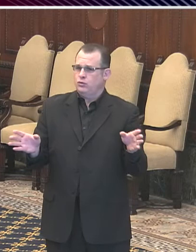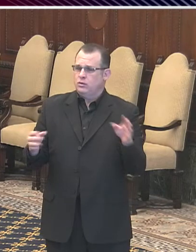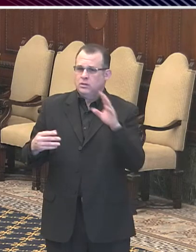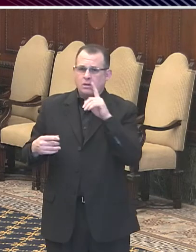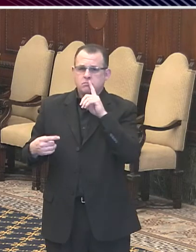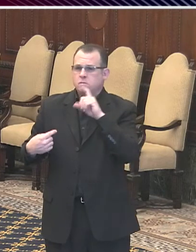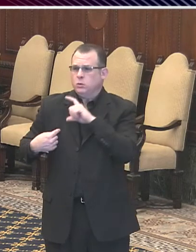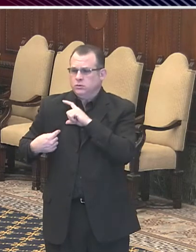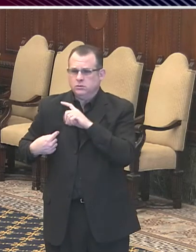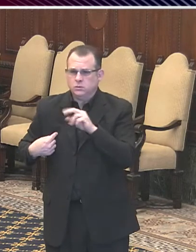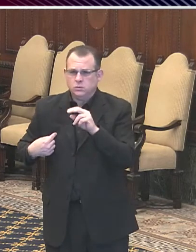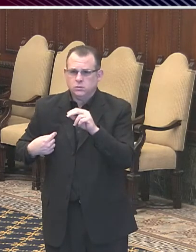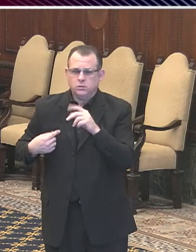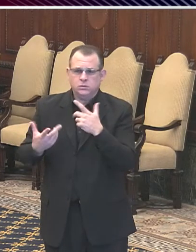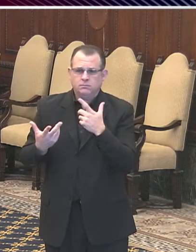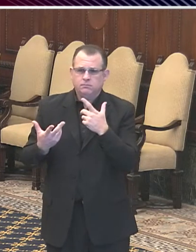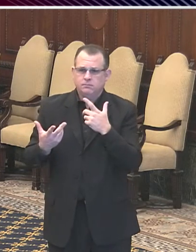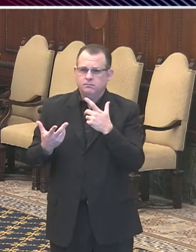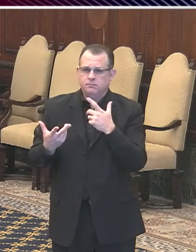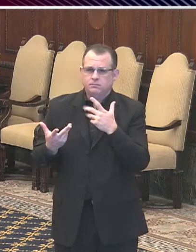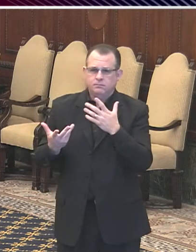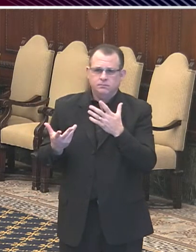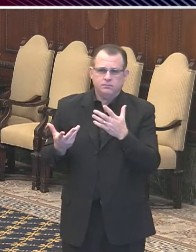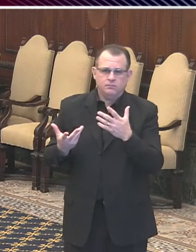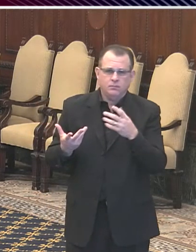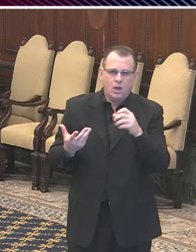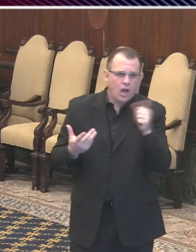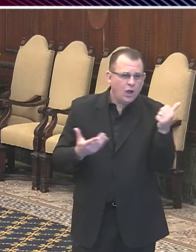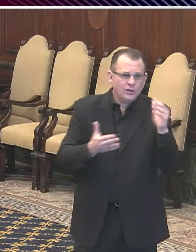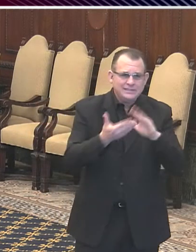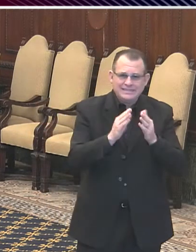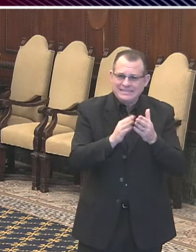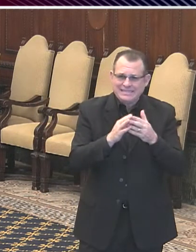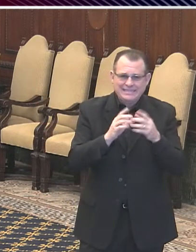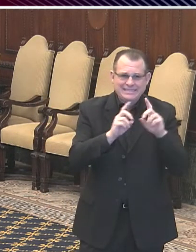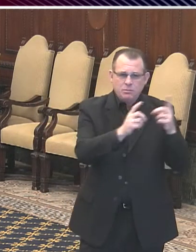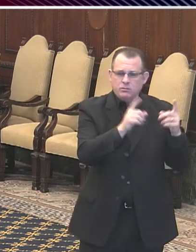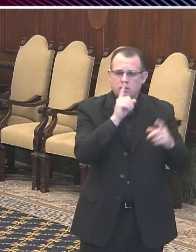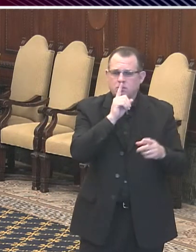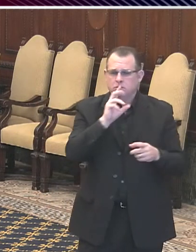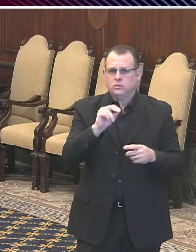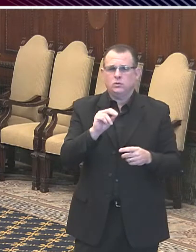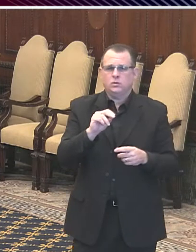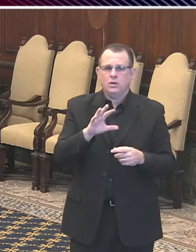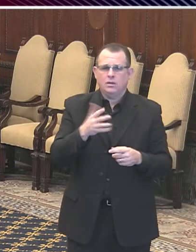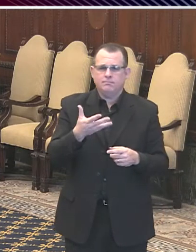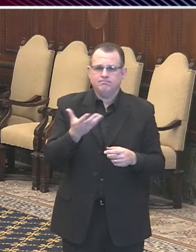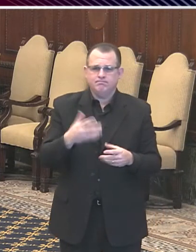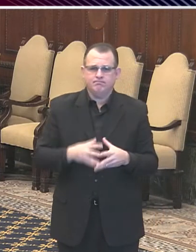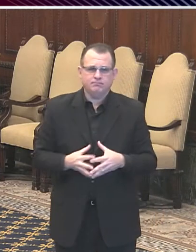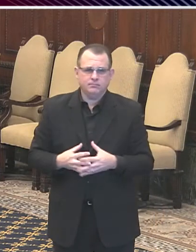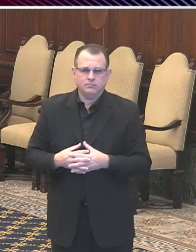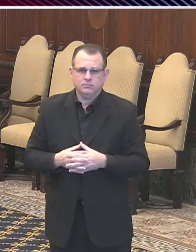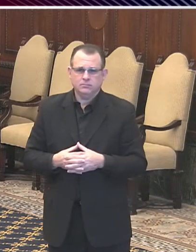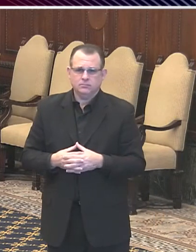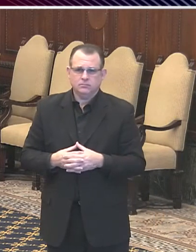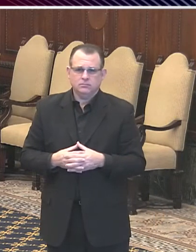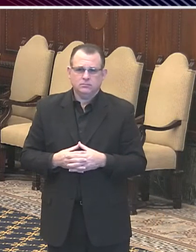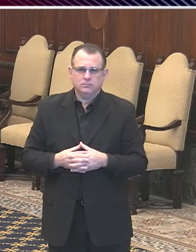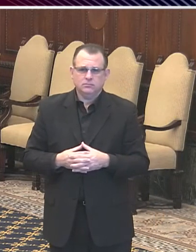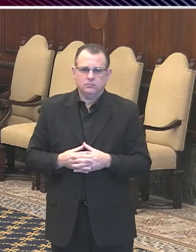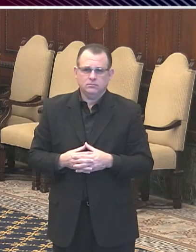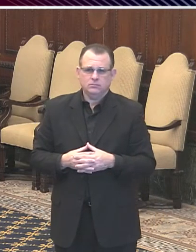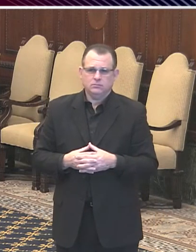question or another city department question, but this is methodology. Since we've instituted the